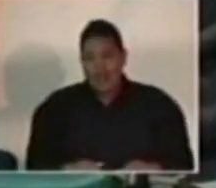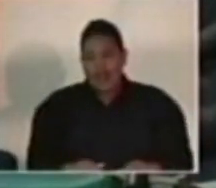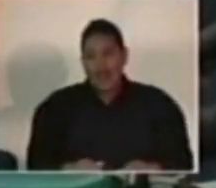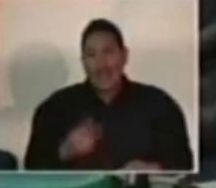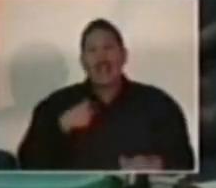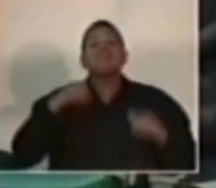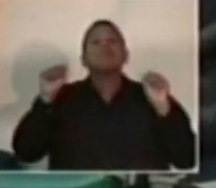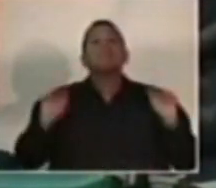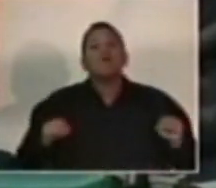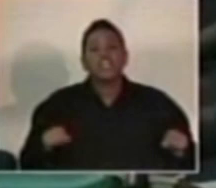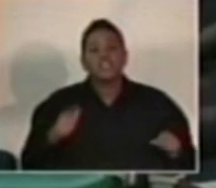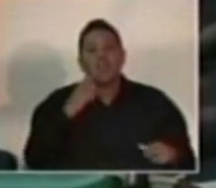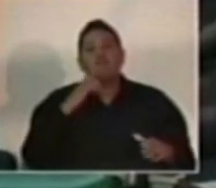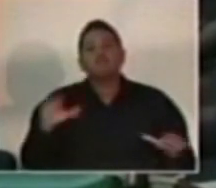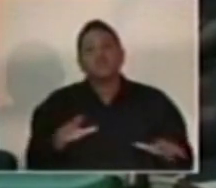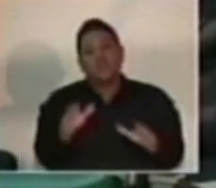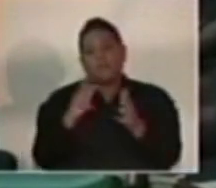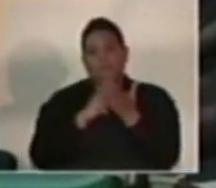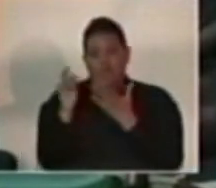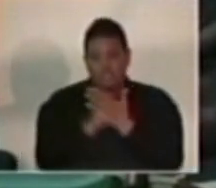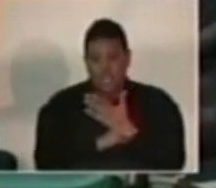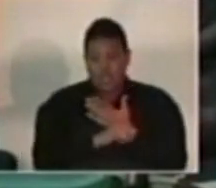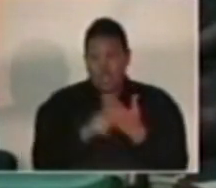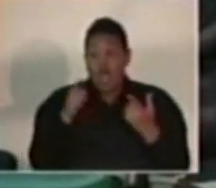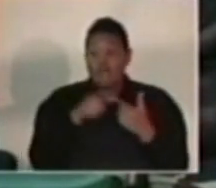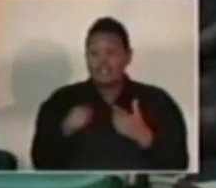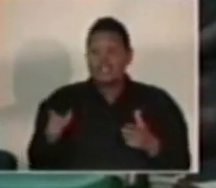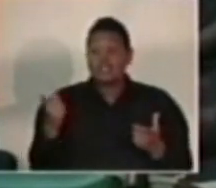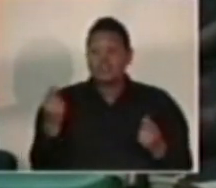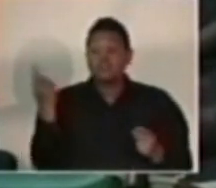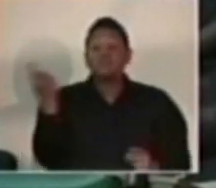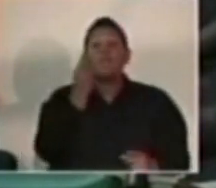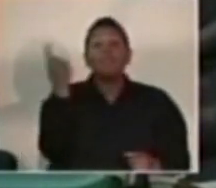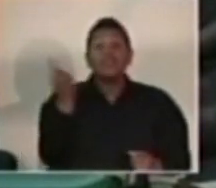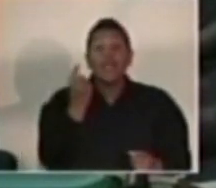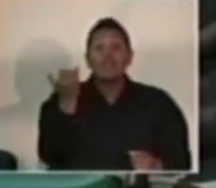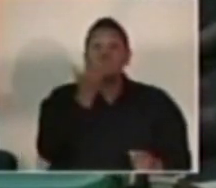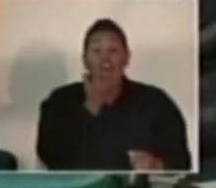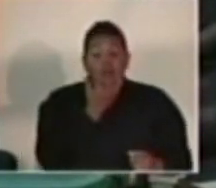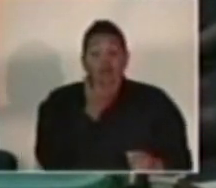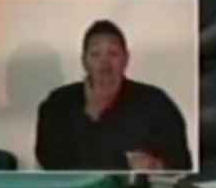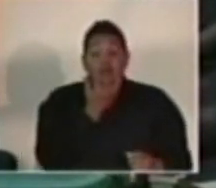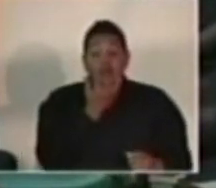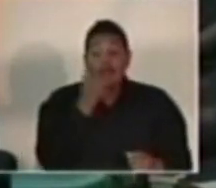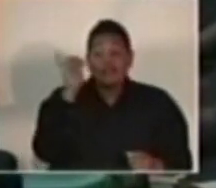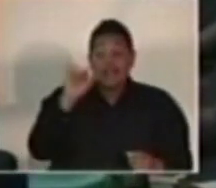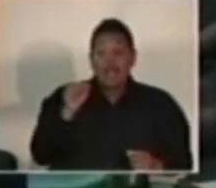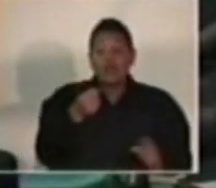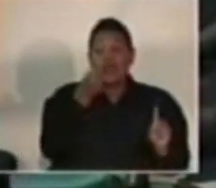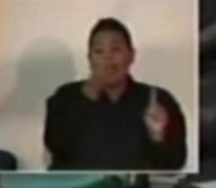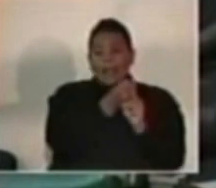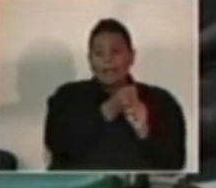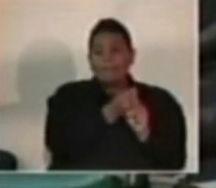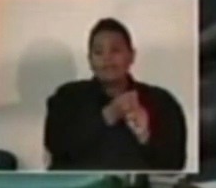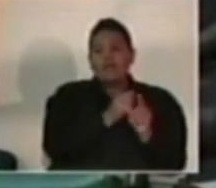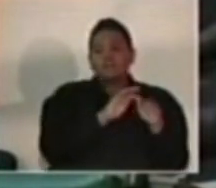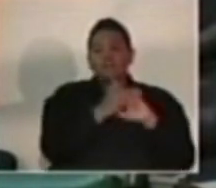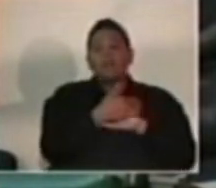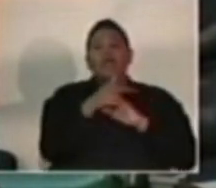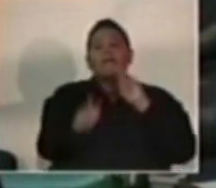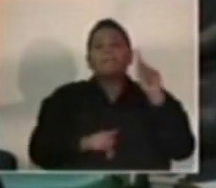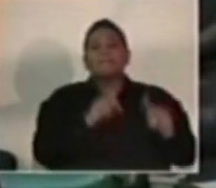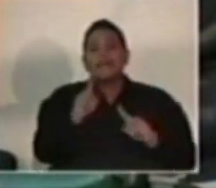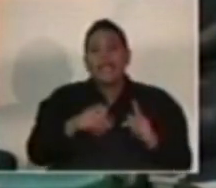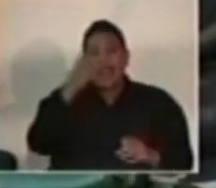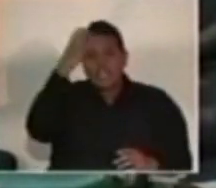of removing the Minister of Energy unless he does something wrong that could affect and impact the Jamaican people